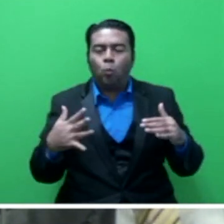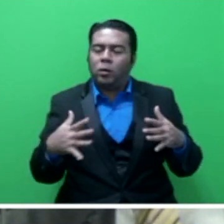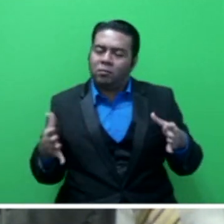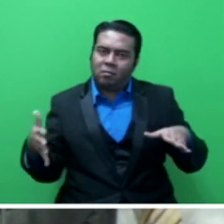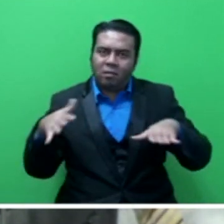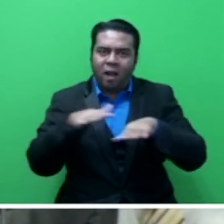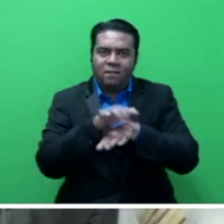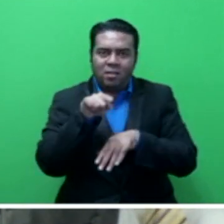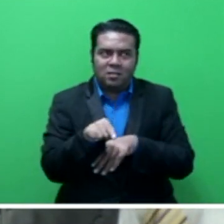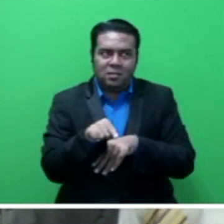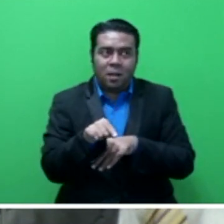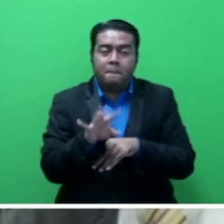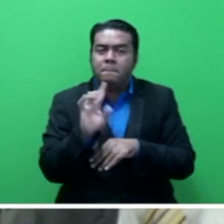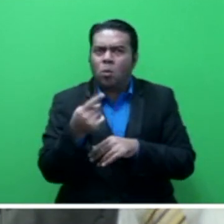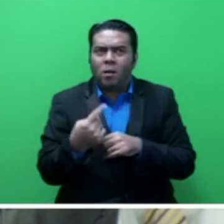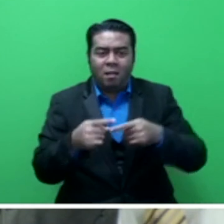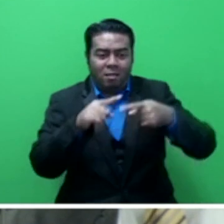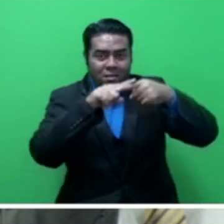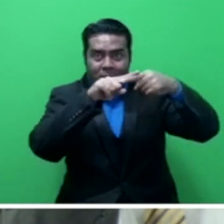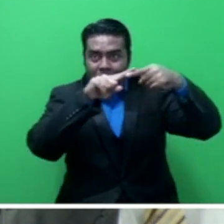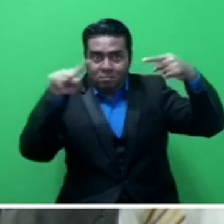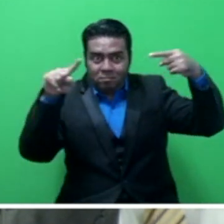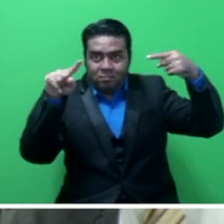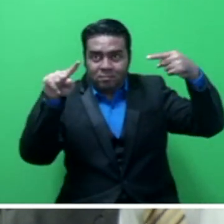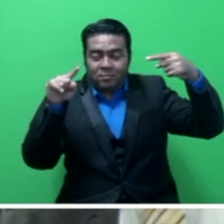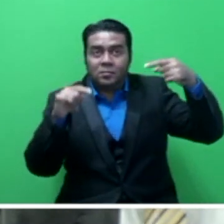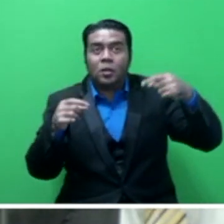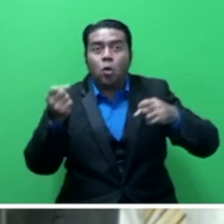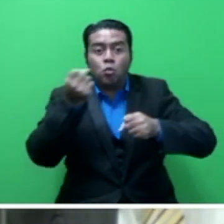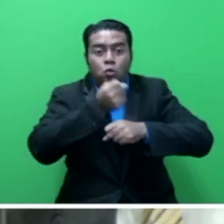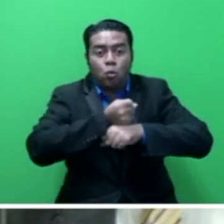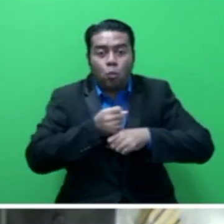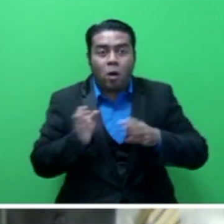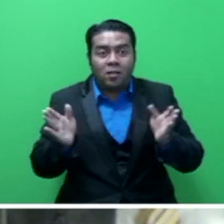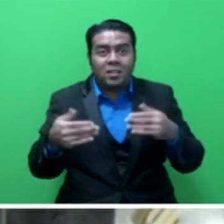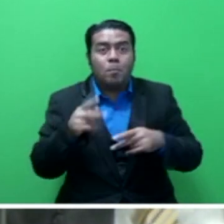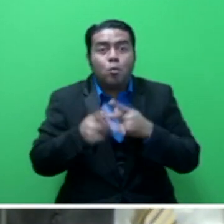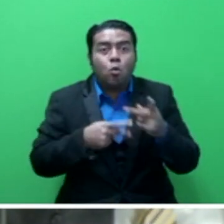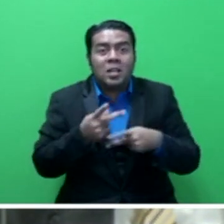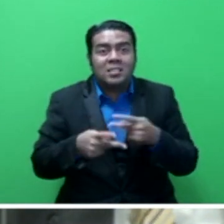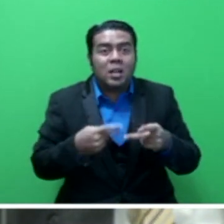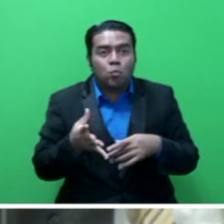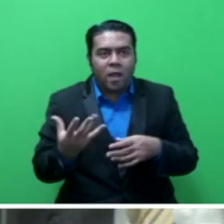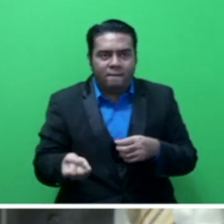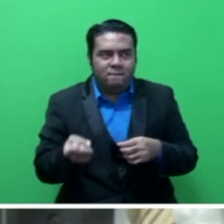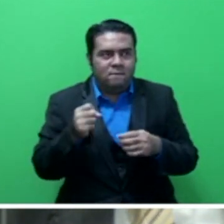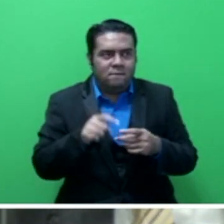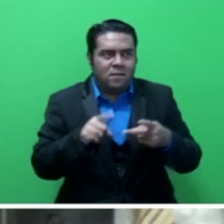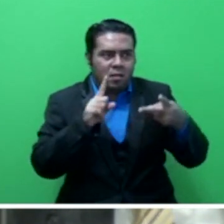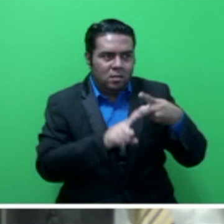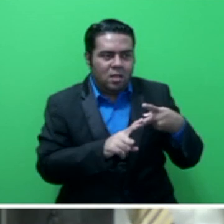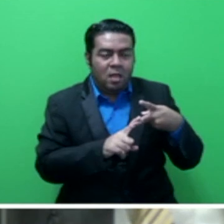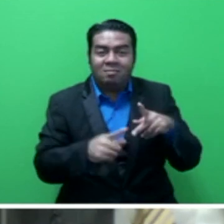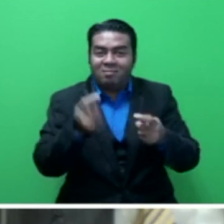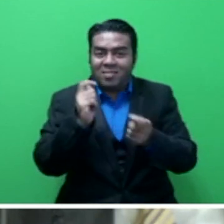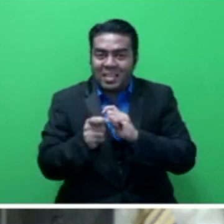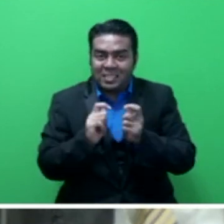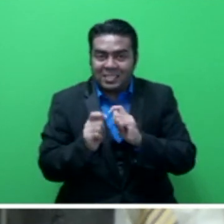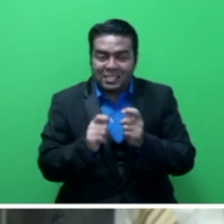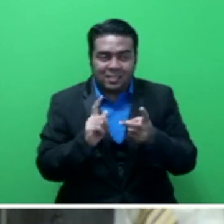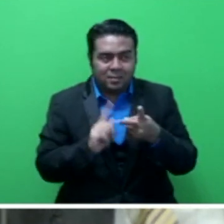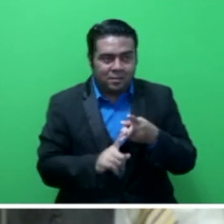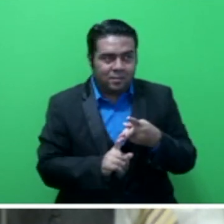that. And what are the layers? The layers are the quarantine process that we have in place, the rigid and robust testing mechanism that we